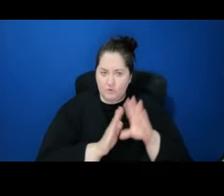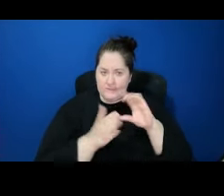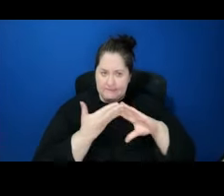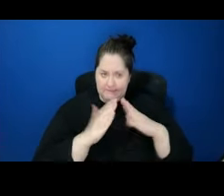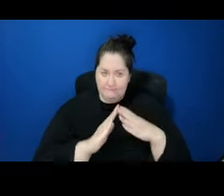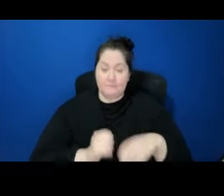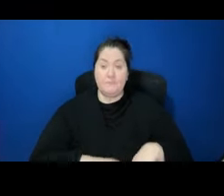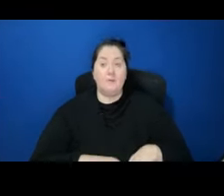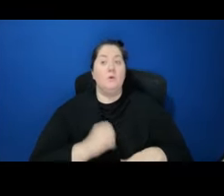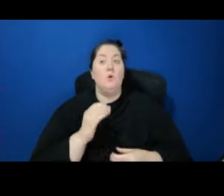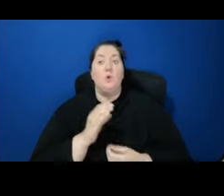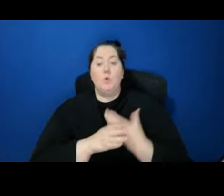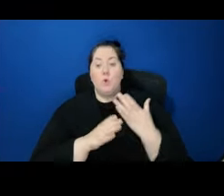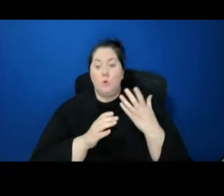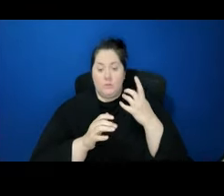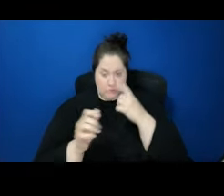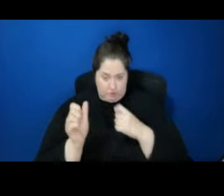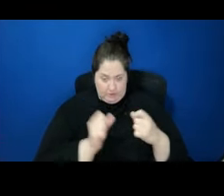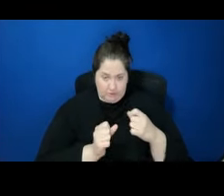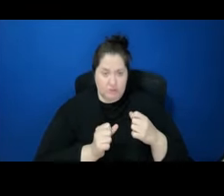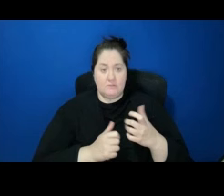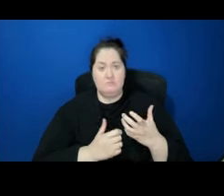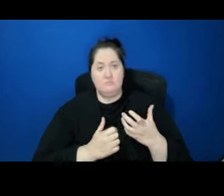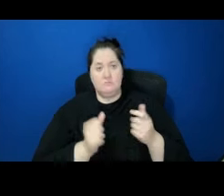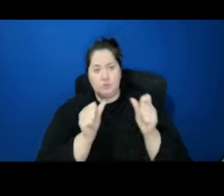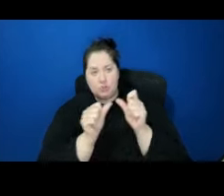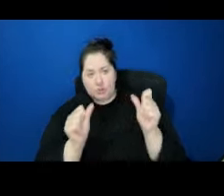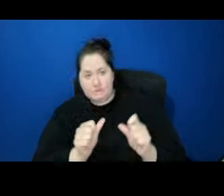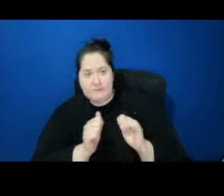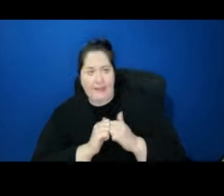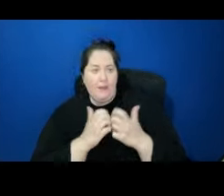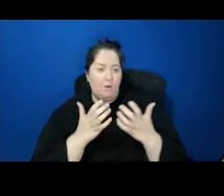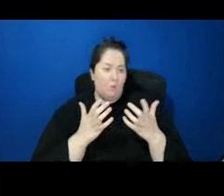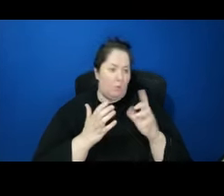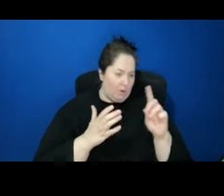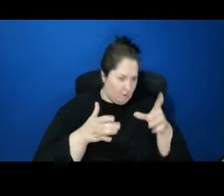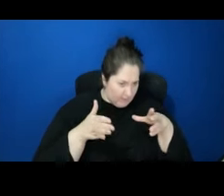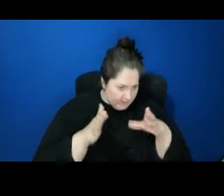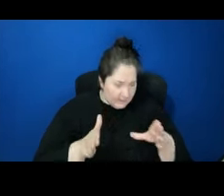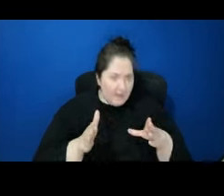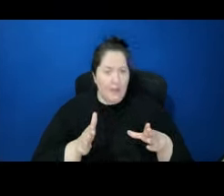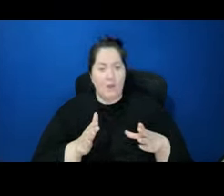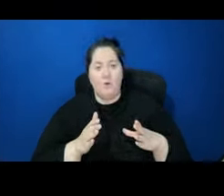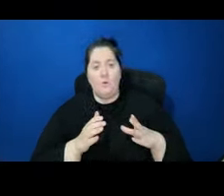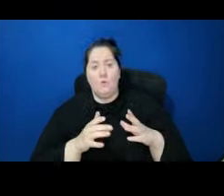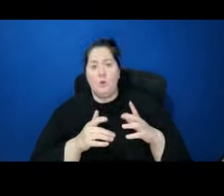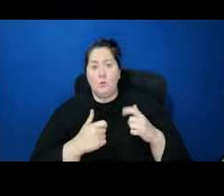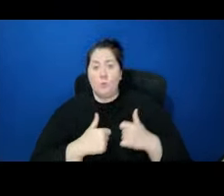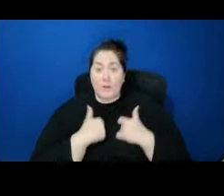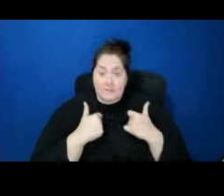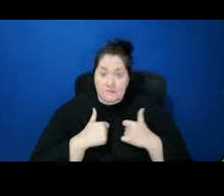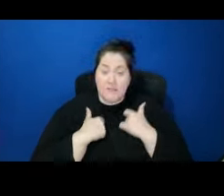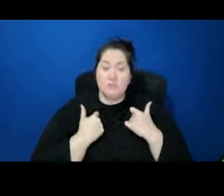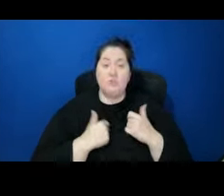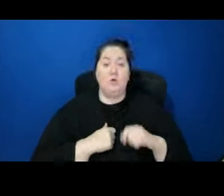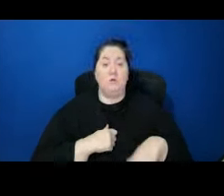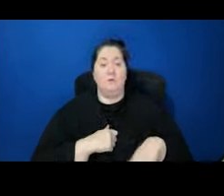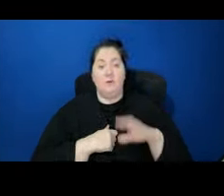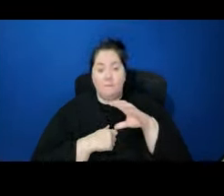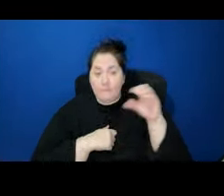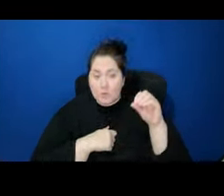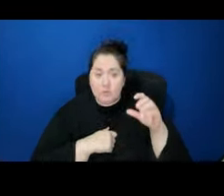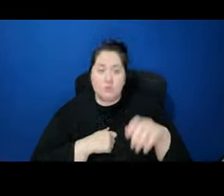growth strategy is a kind of shapes where we will allow residential, commercial, and industrial development over the next 20 years and